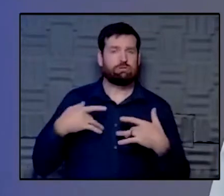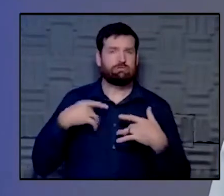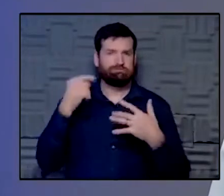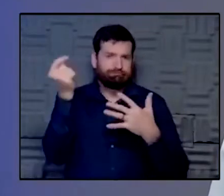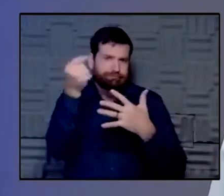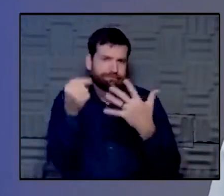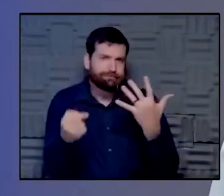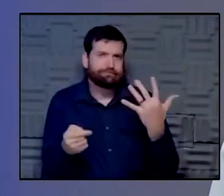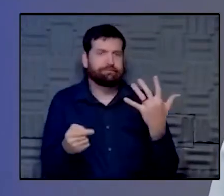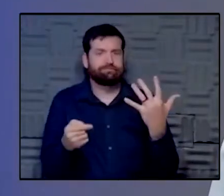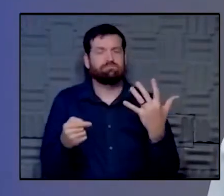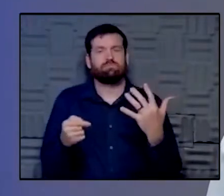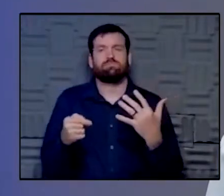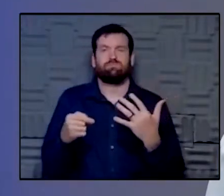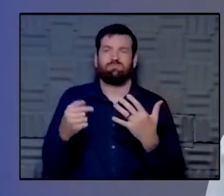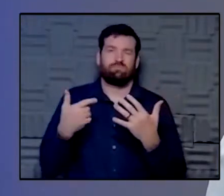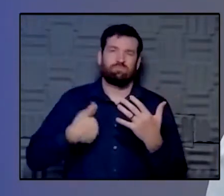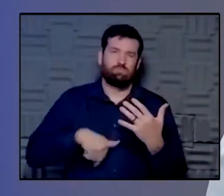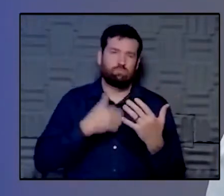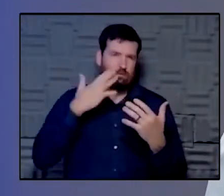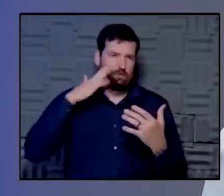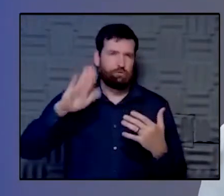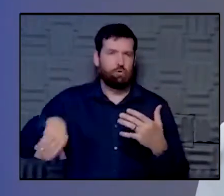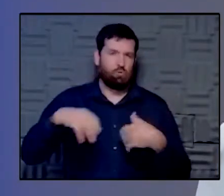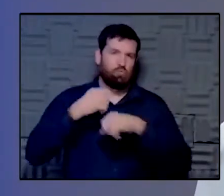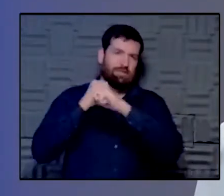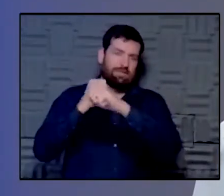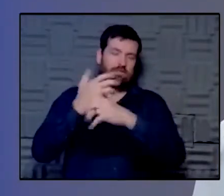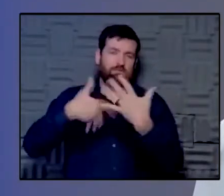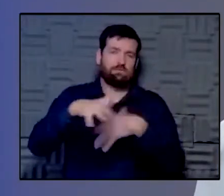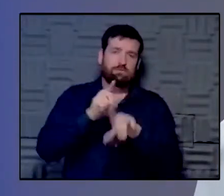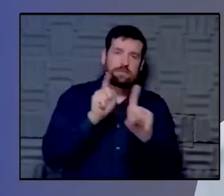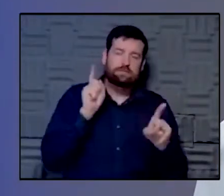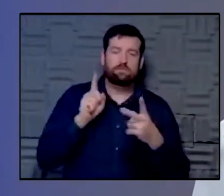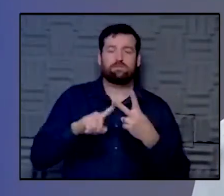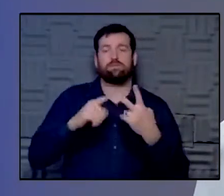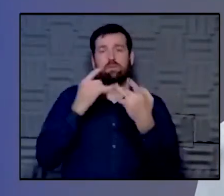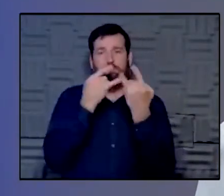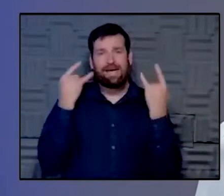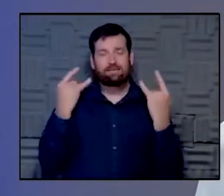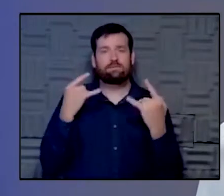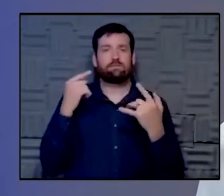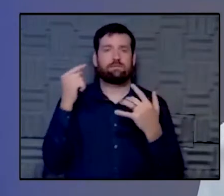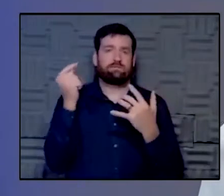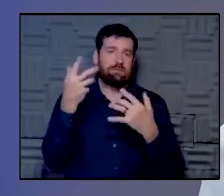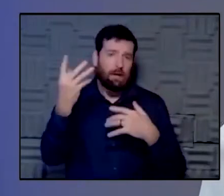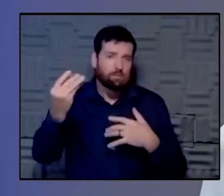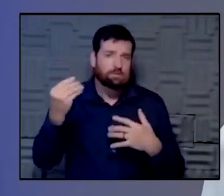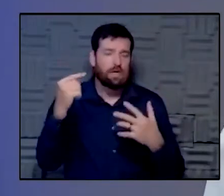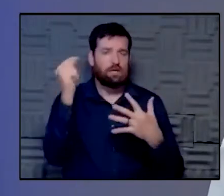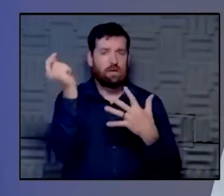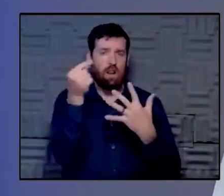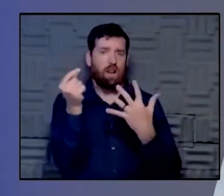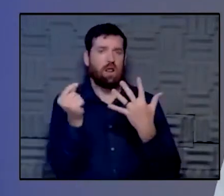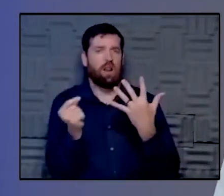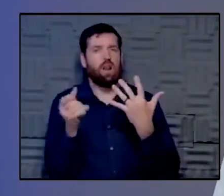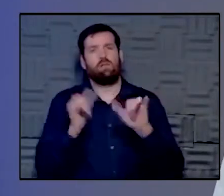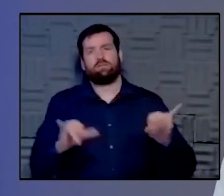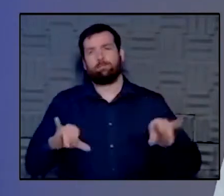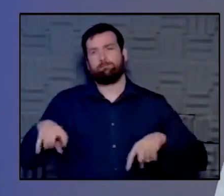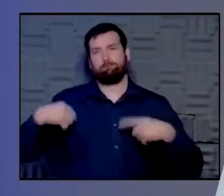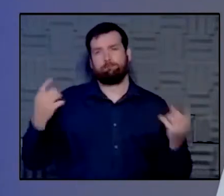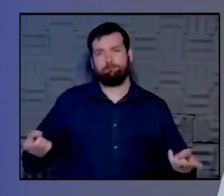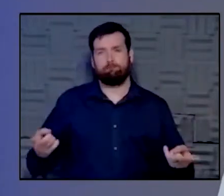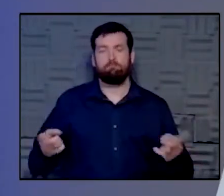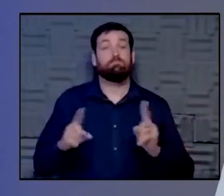those non-pharmaceutical interventions that we know protect you: distancing, masking, doing things outdoors, things of that nature. But